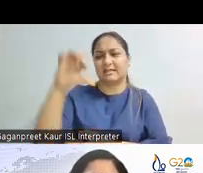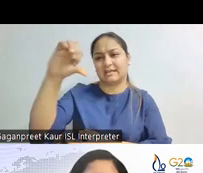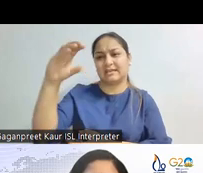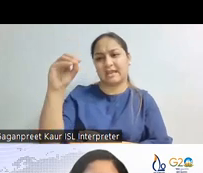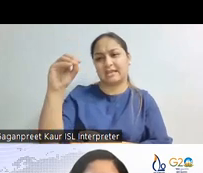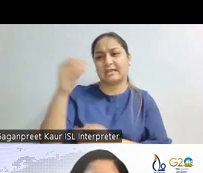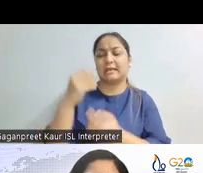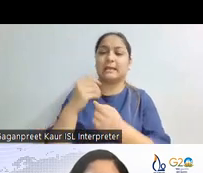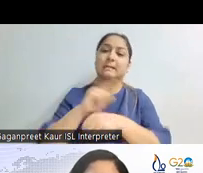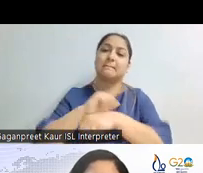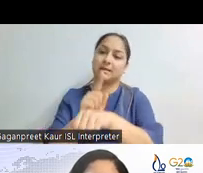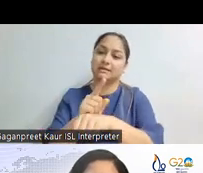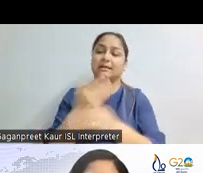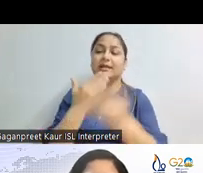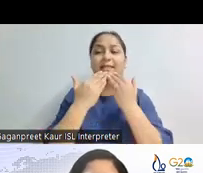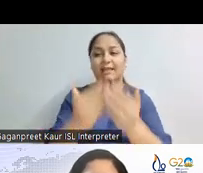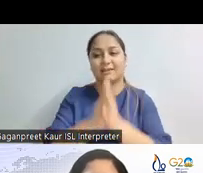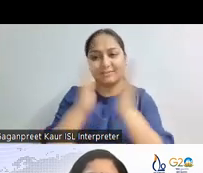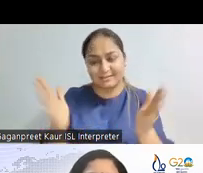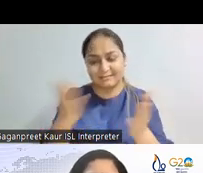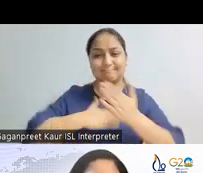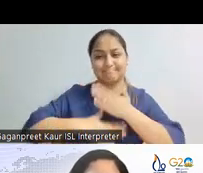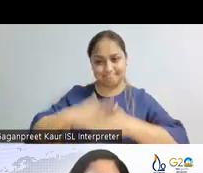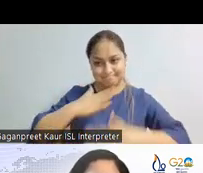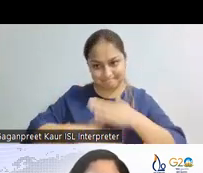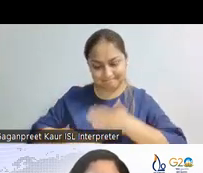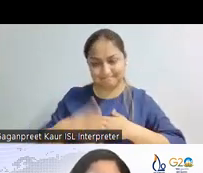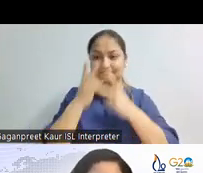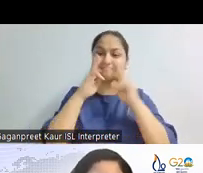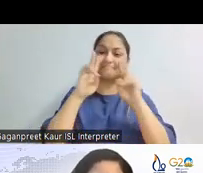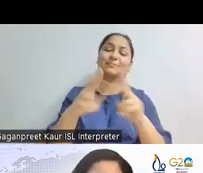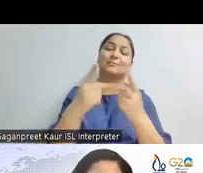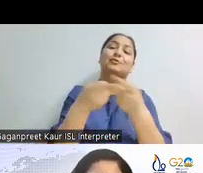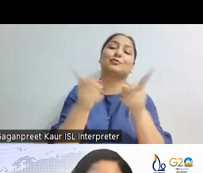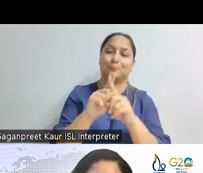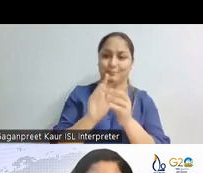room after that. Thank you once again for your patience. See you in the breakout rooms.